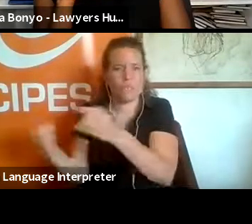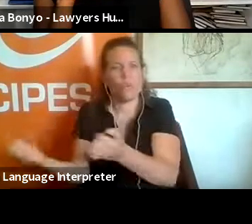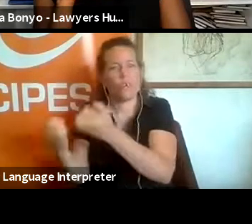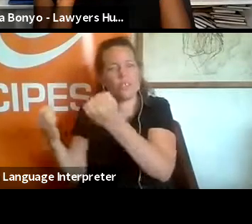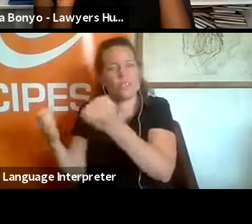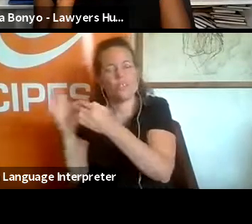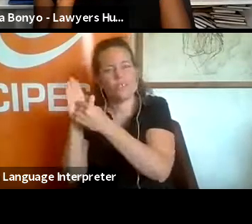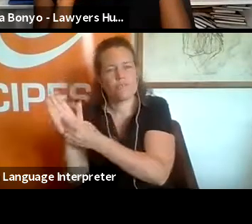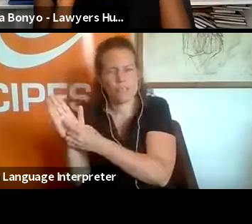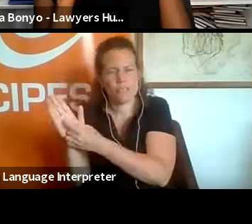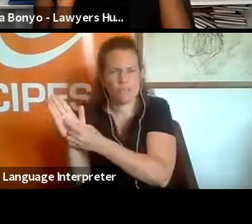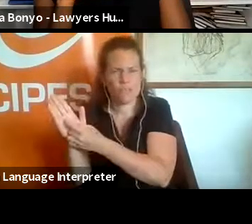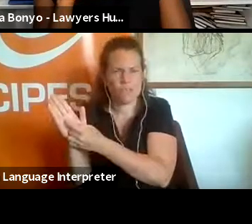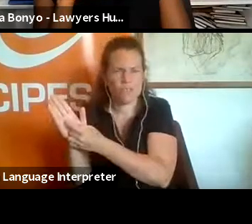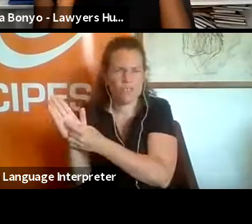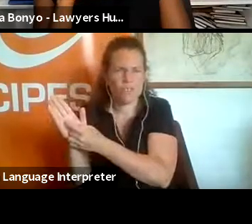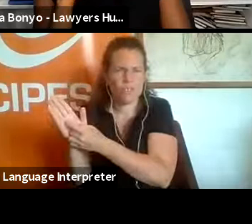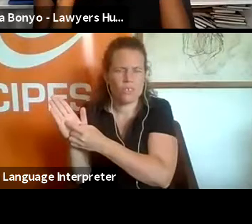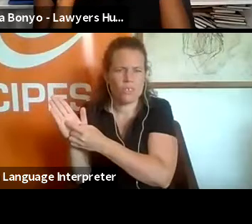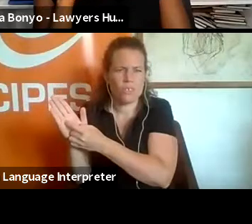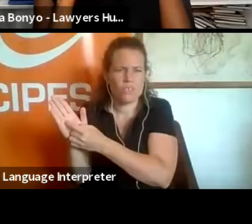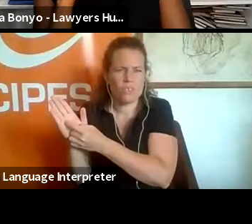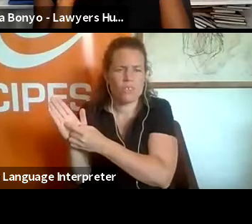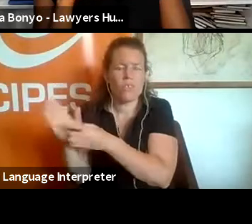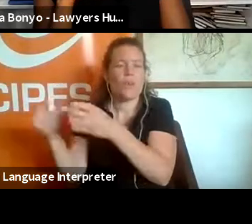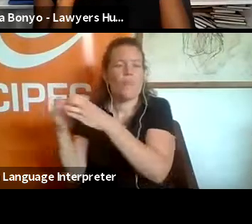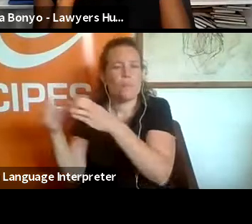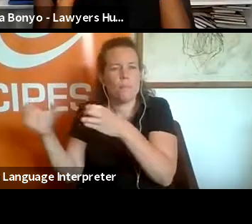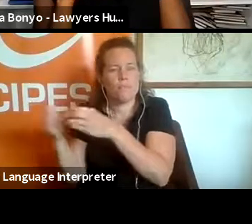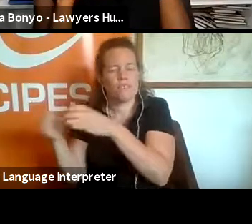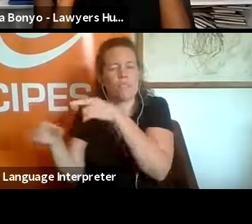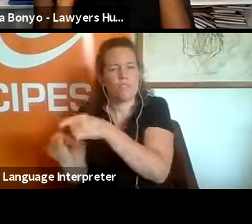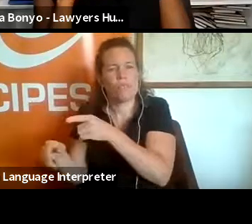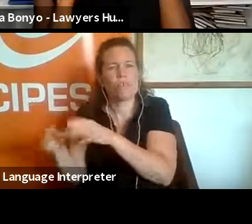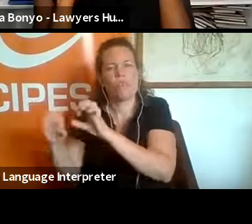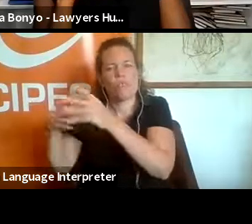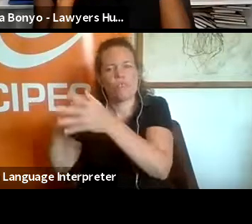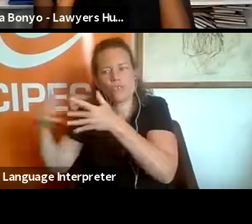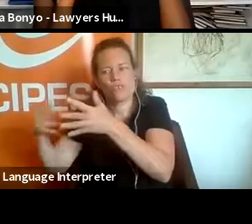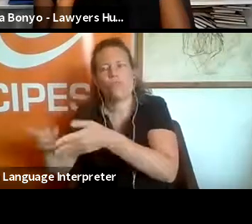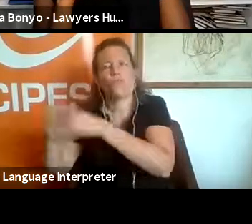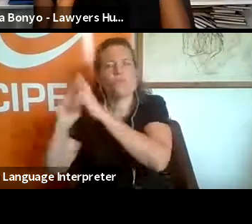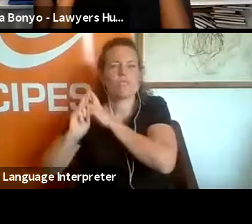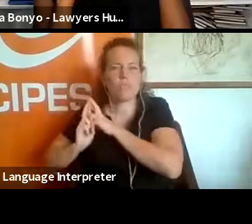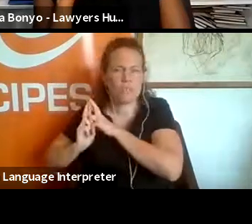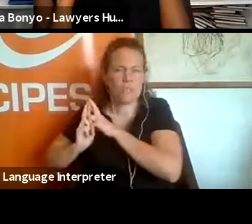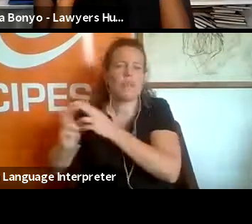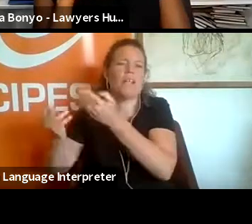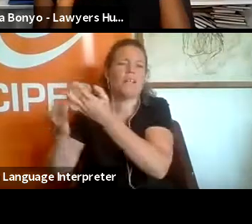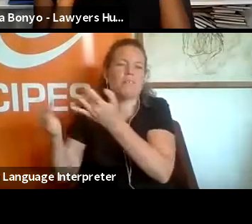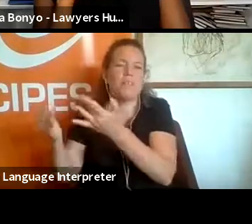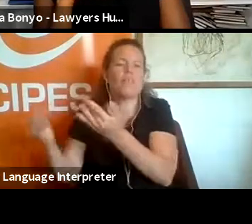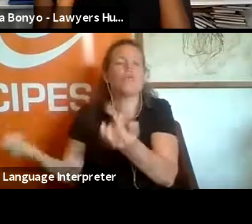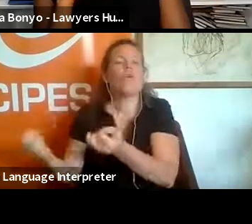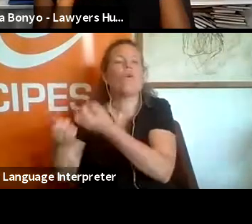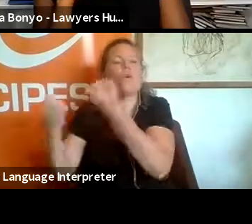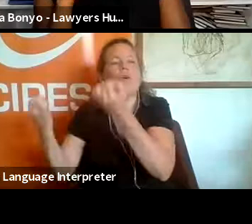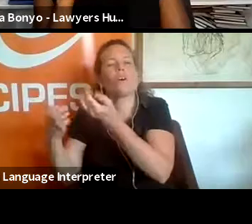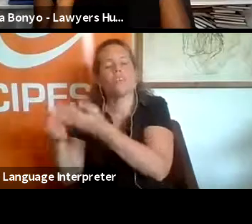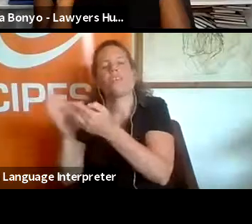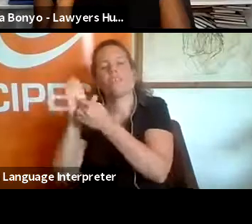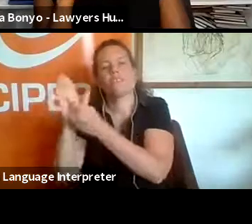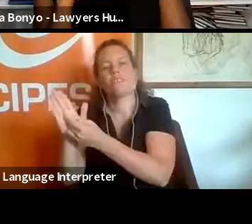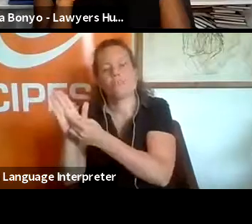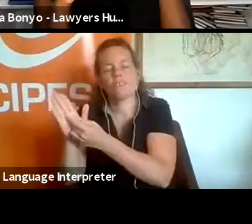19, organizations like the Business for Social Responsibility, and also organizations like Global